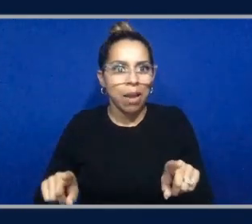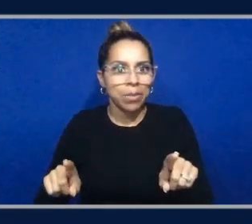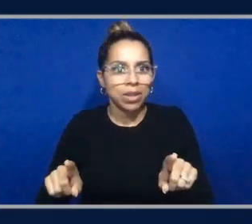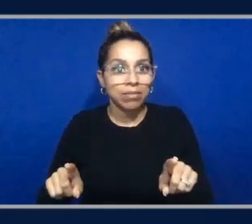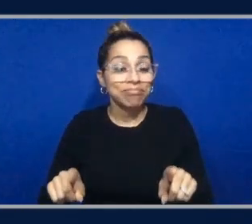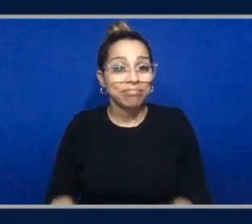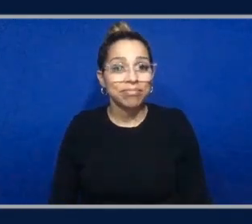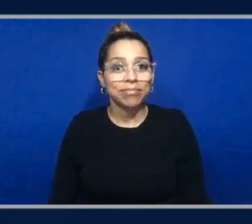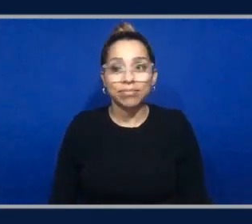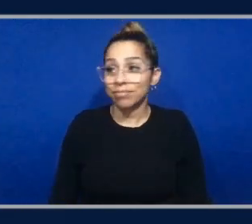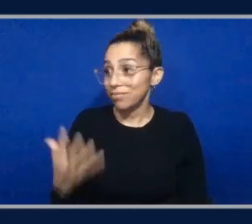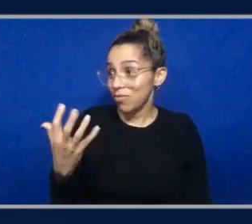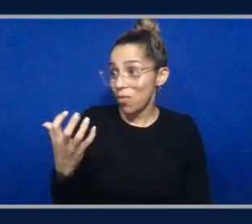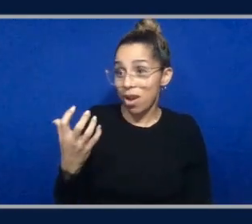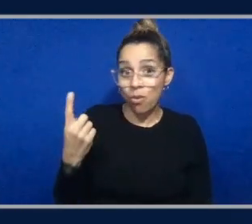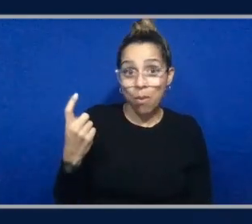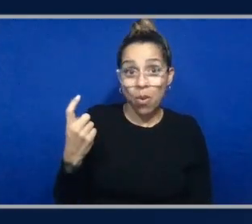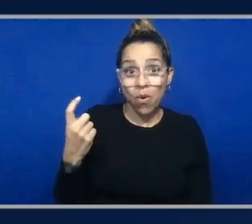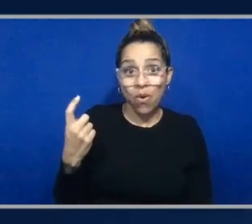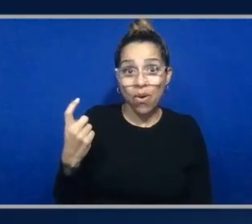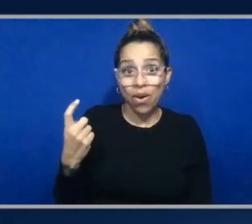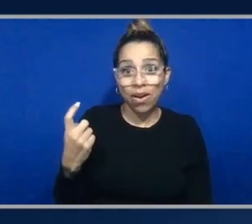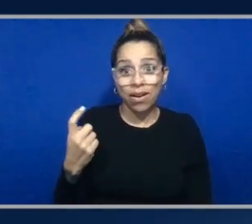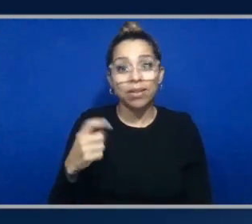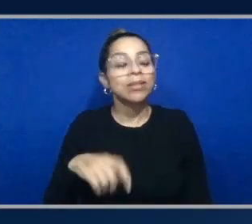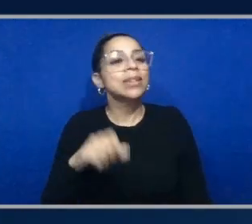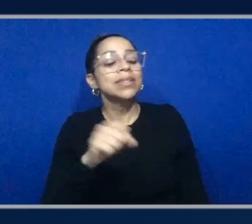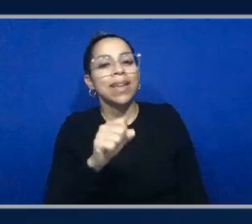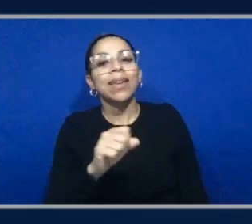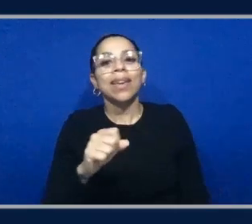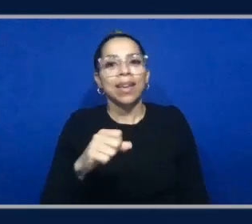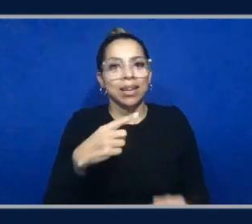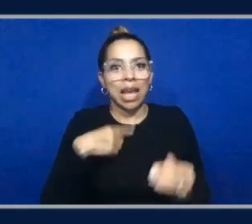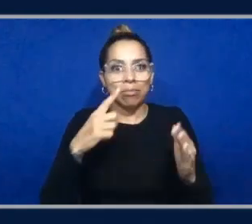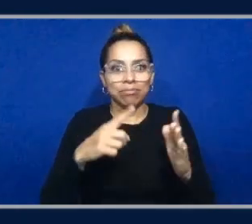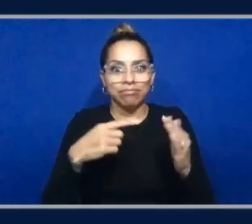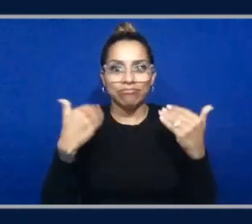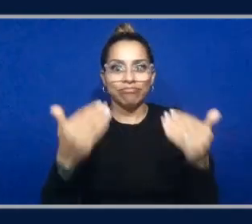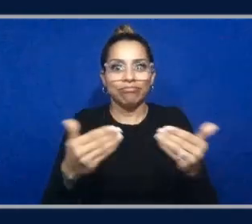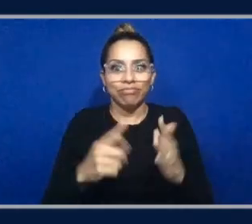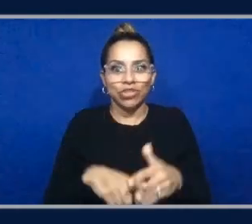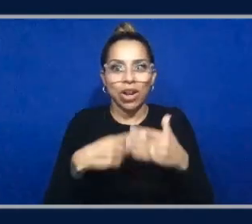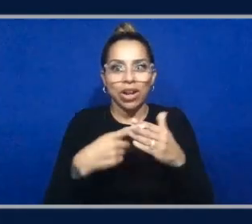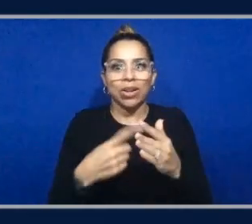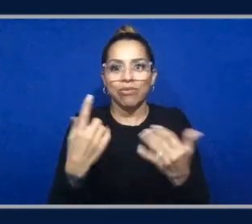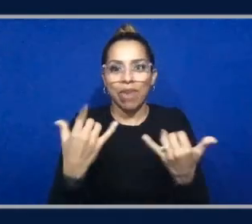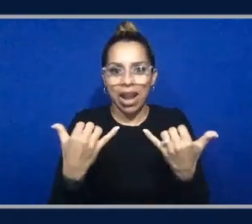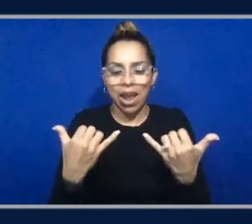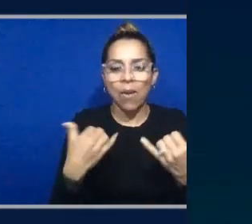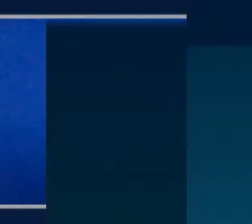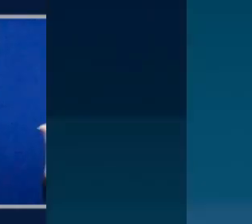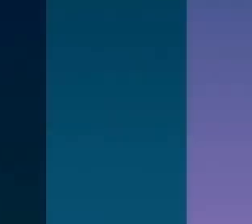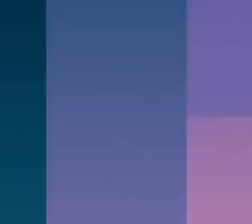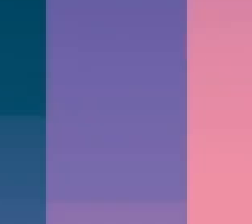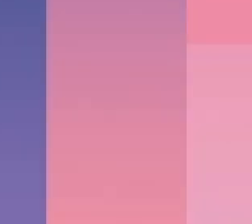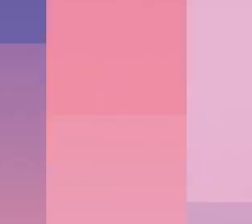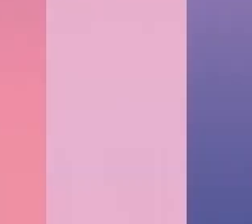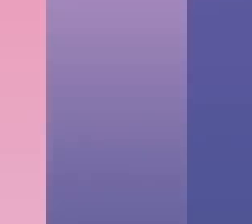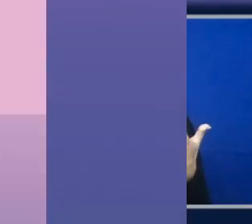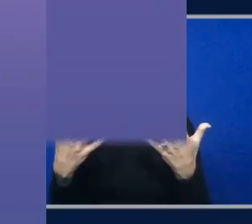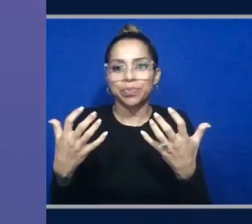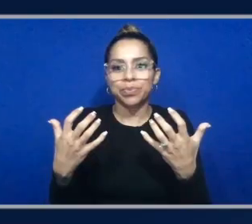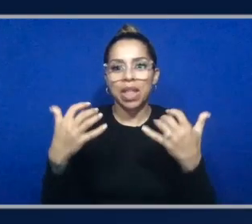Do you want to do another one? Yeah. So I'm kicking one off right now, which is I want to deploy this project on AWS Lambda using SAM